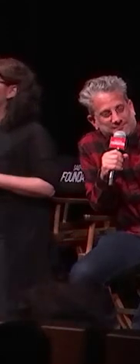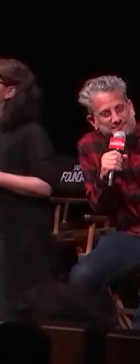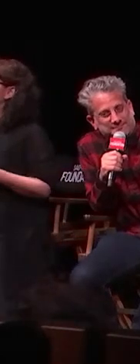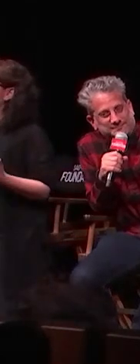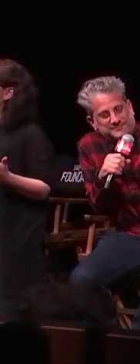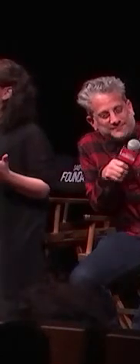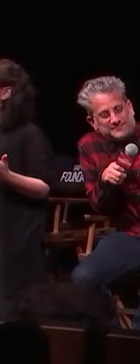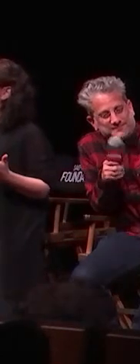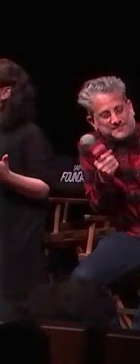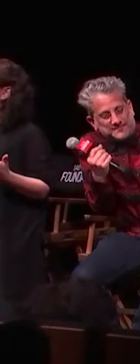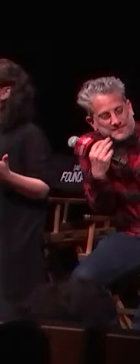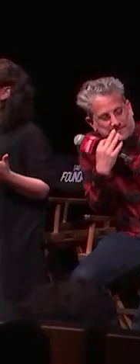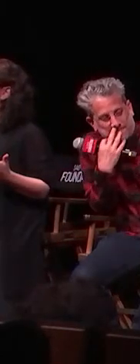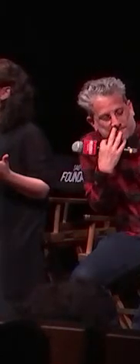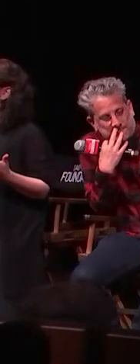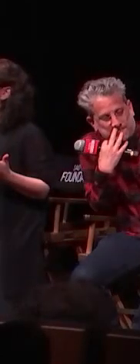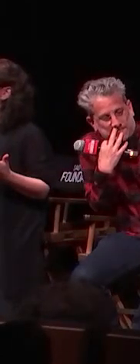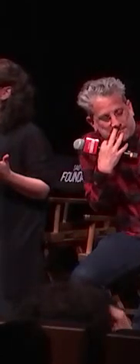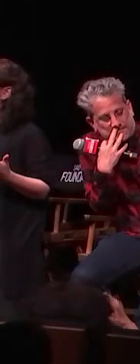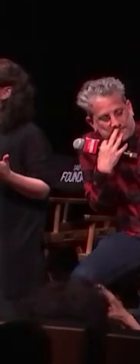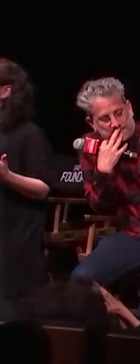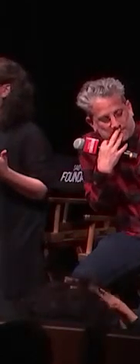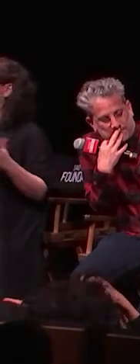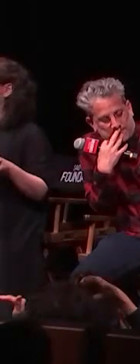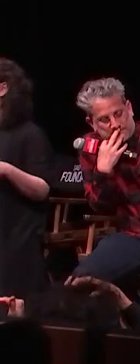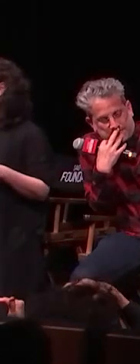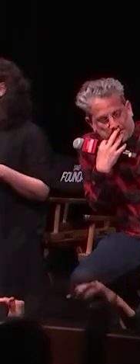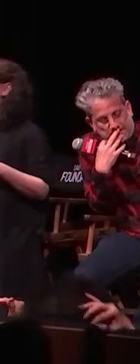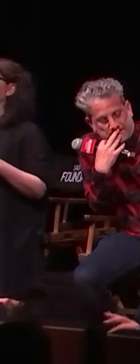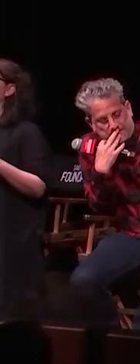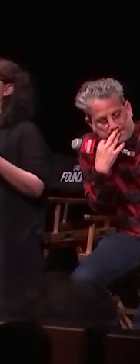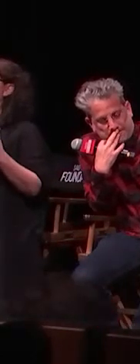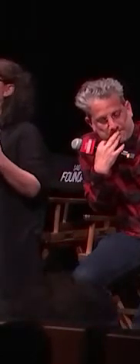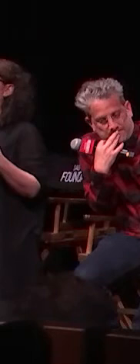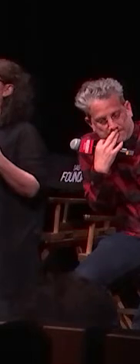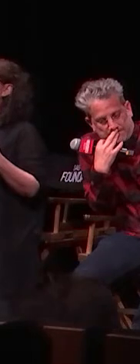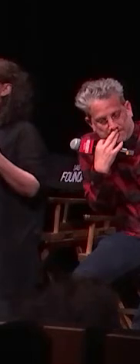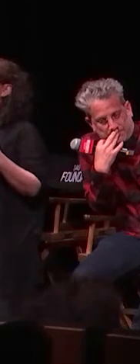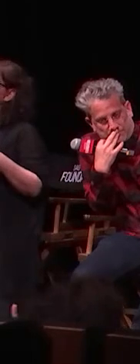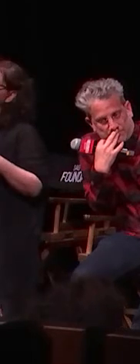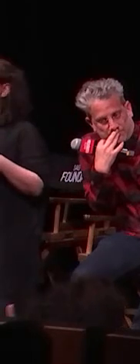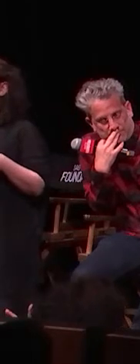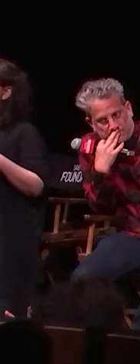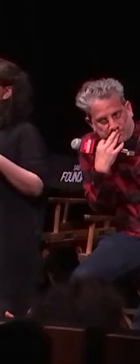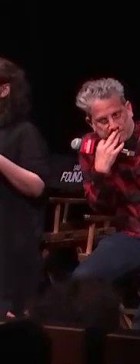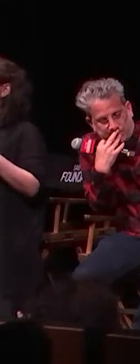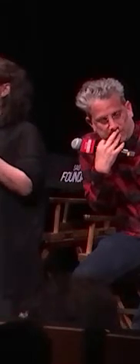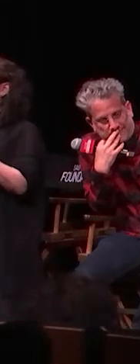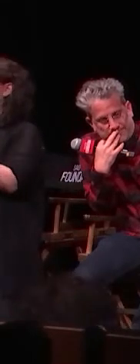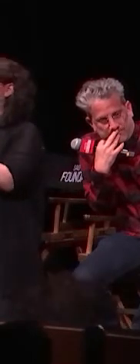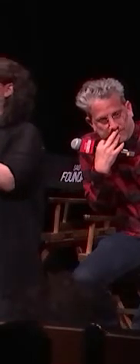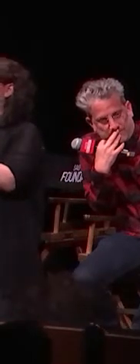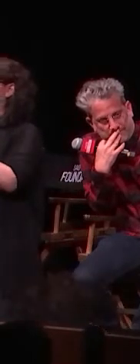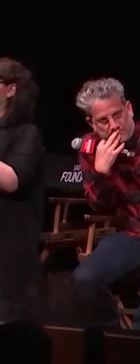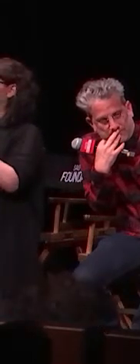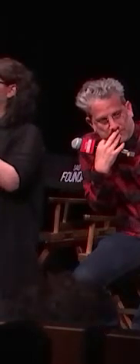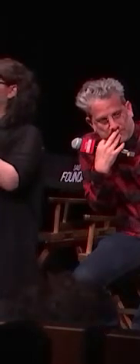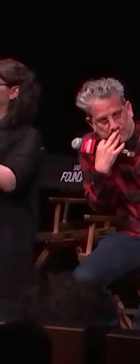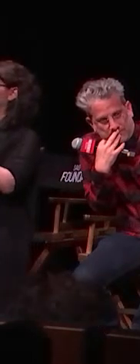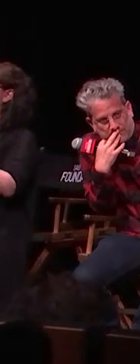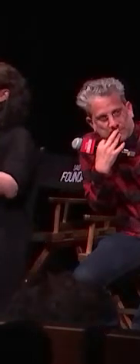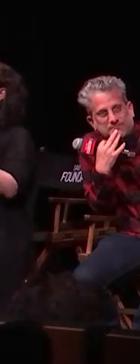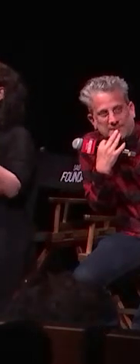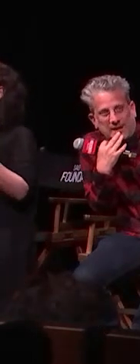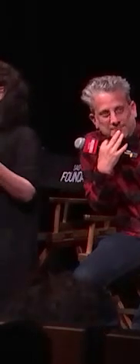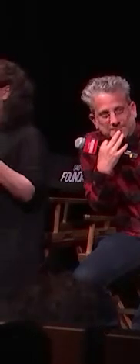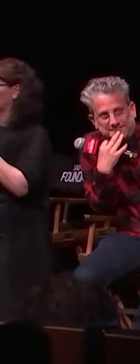So we already knew that we wanted to see more authentic representation of deaf people and